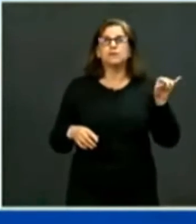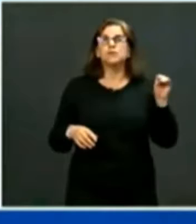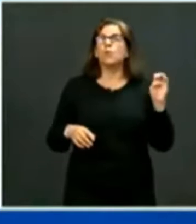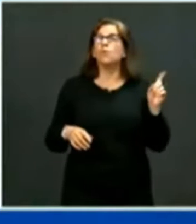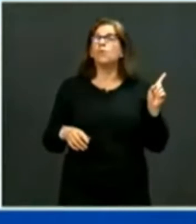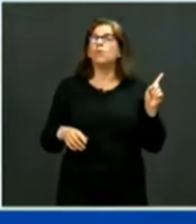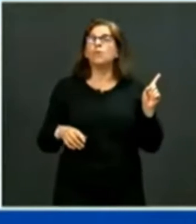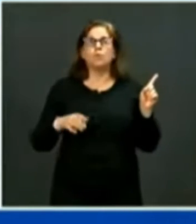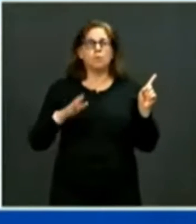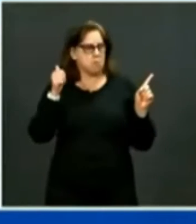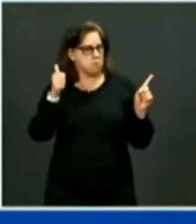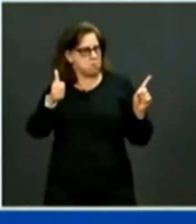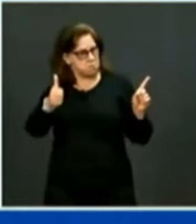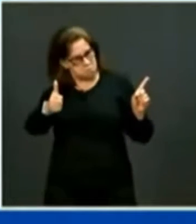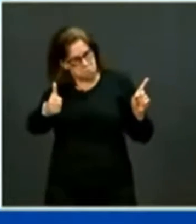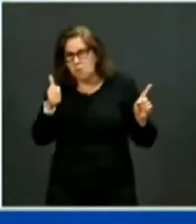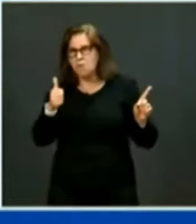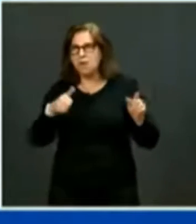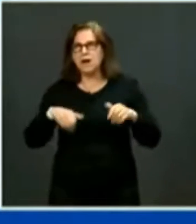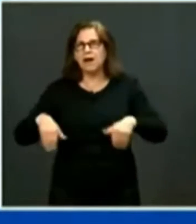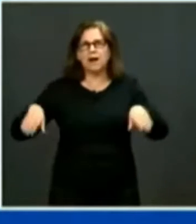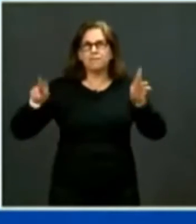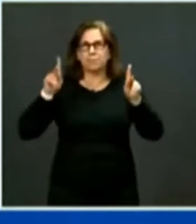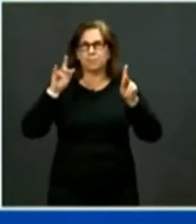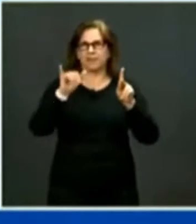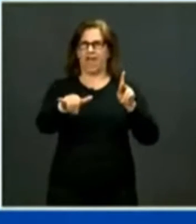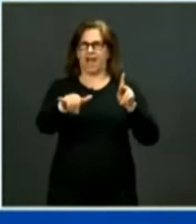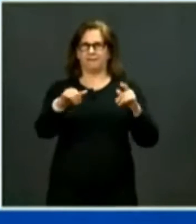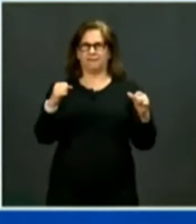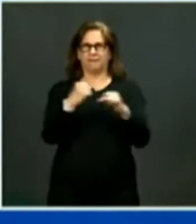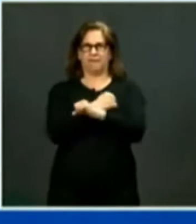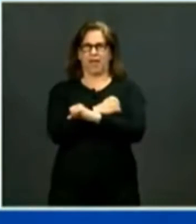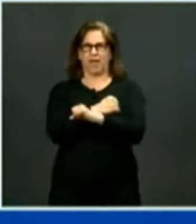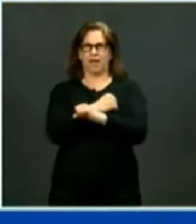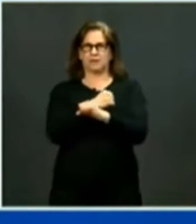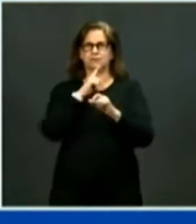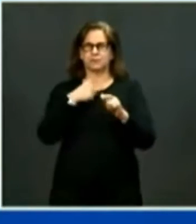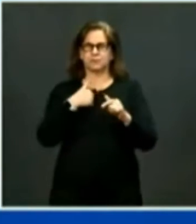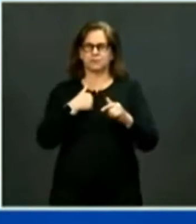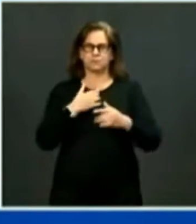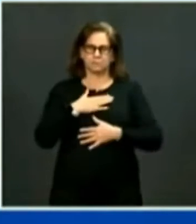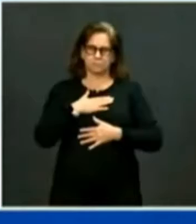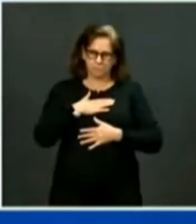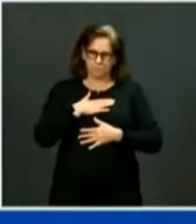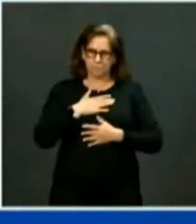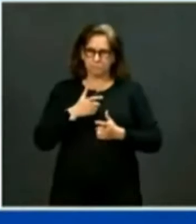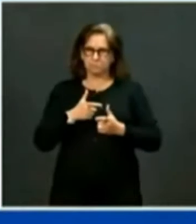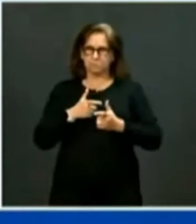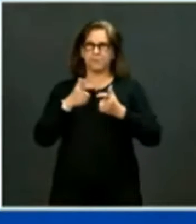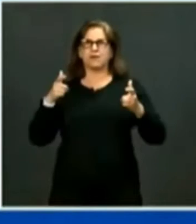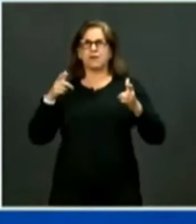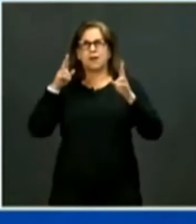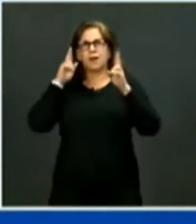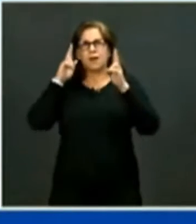fight. And it is now my great honor to introduce the President of the United States, Joe Biden.